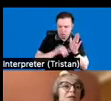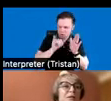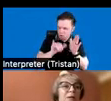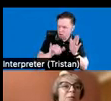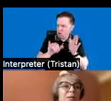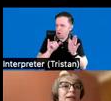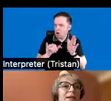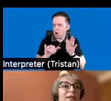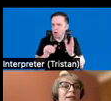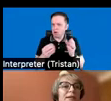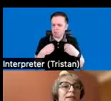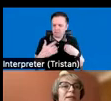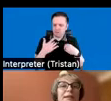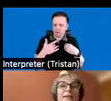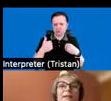really very humble.